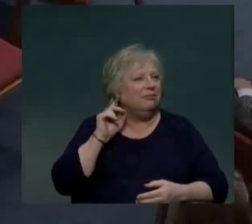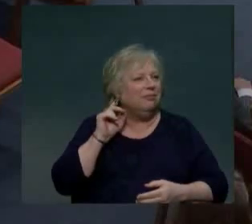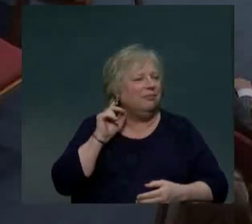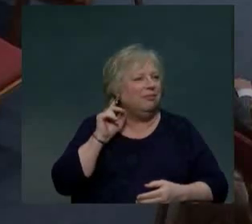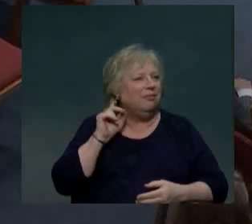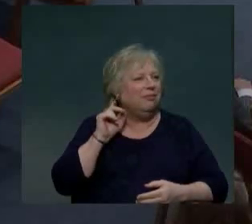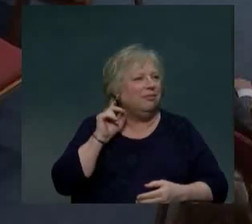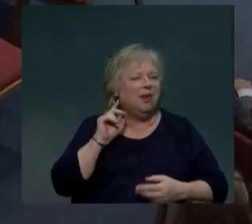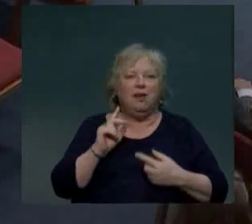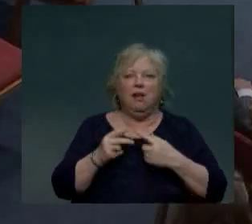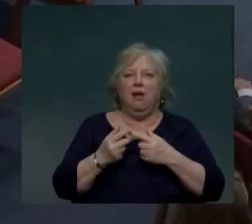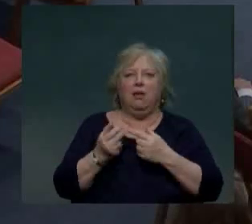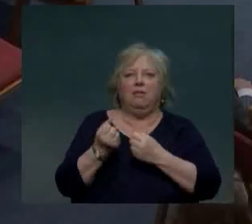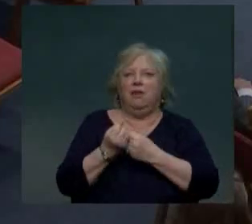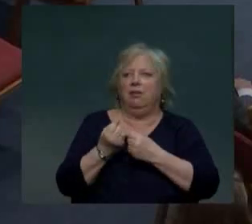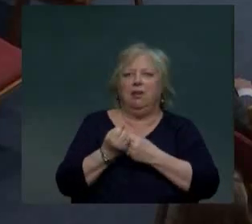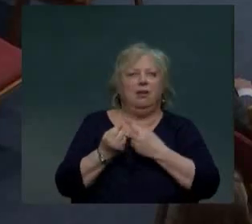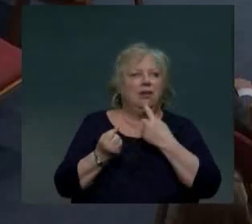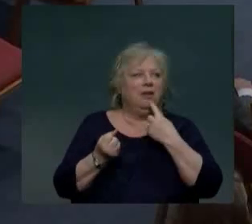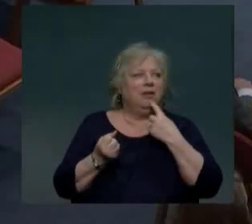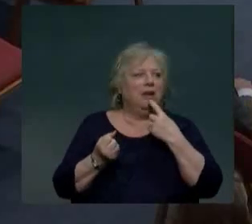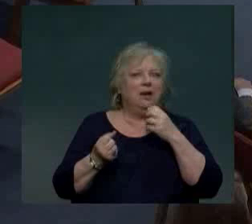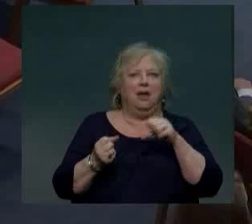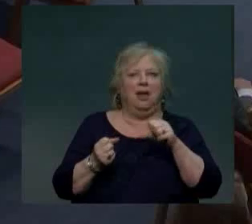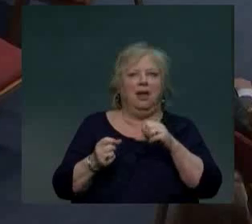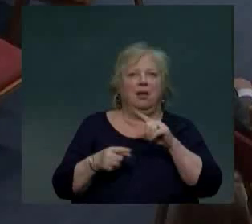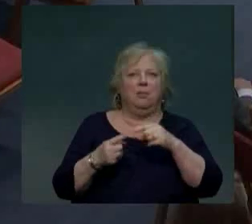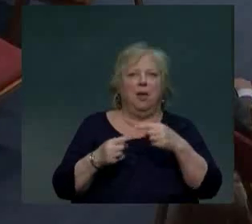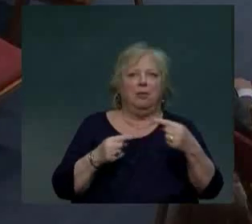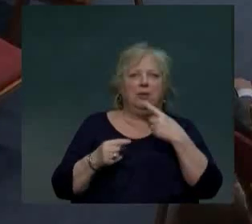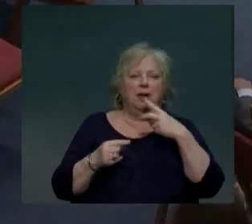All those in favor say aye. Aye. All those opposed say nay.